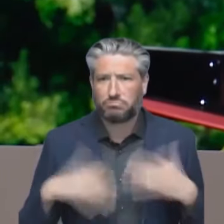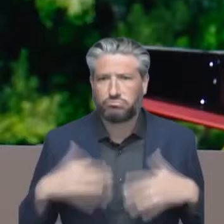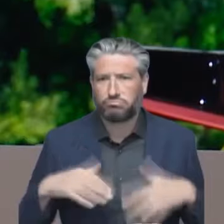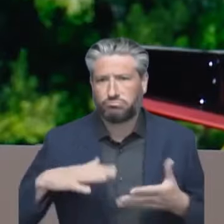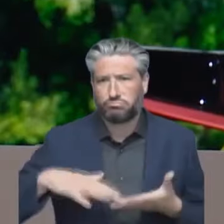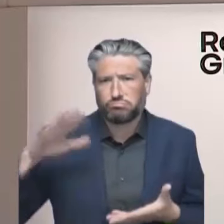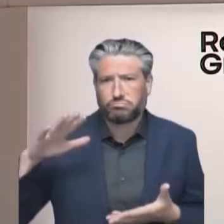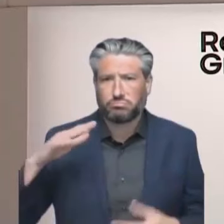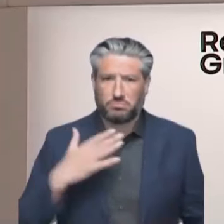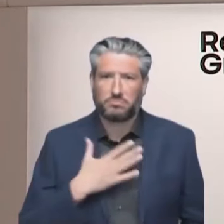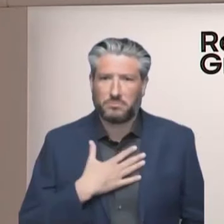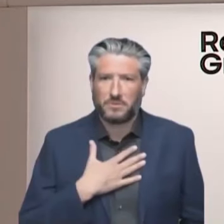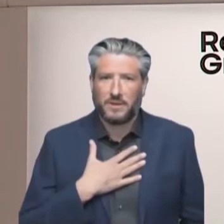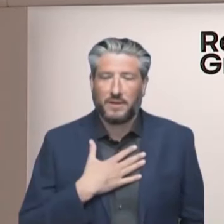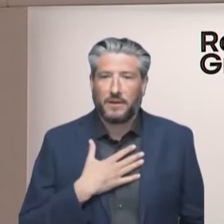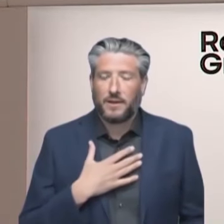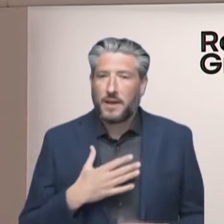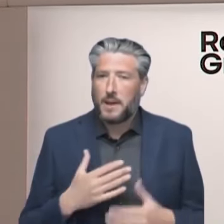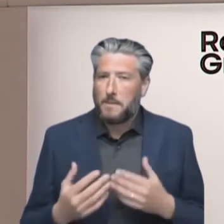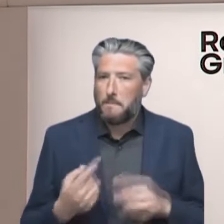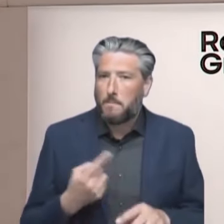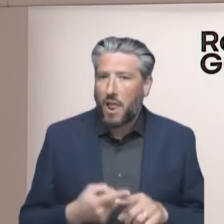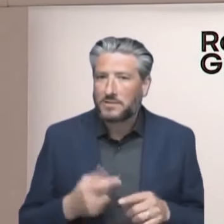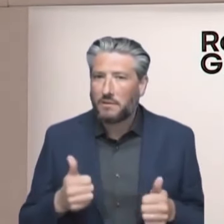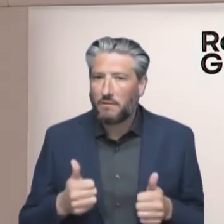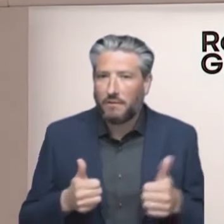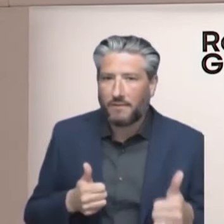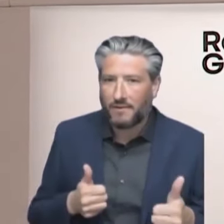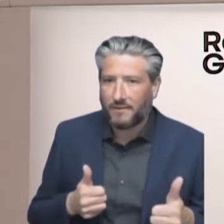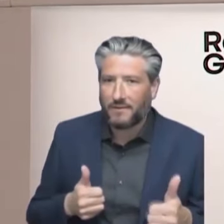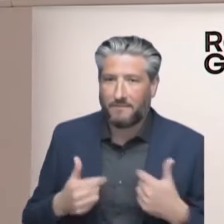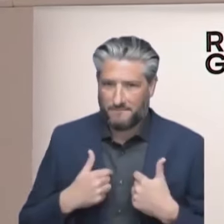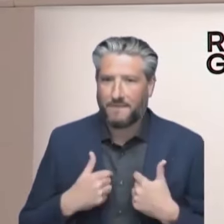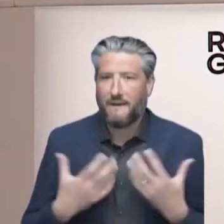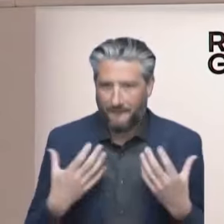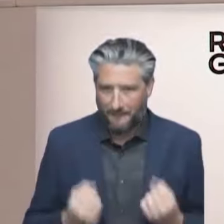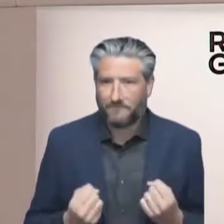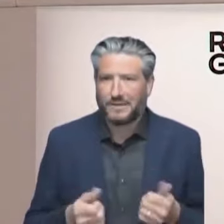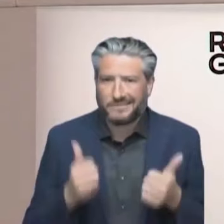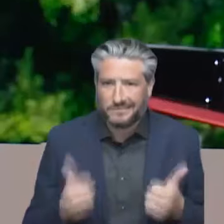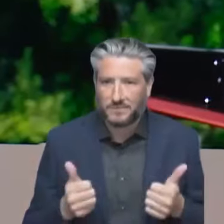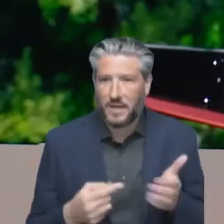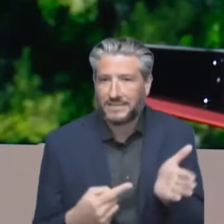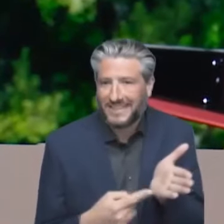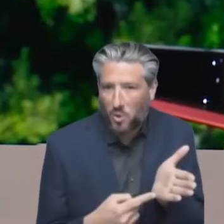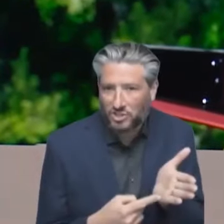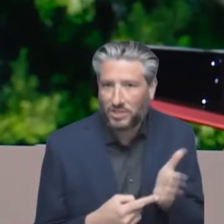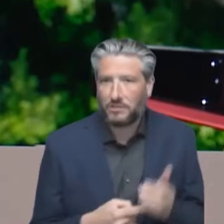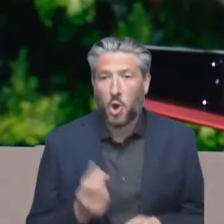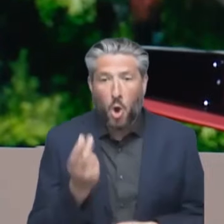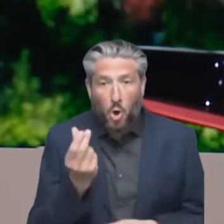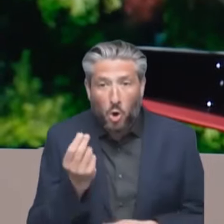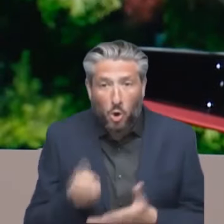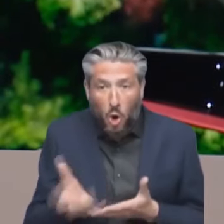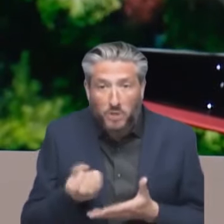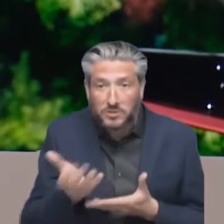we have an advantage, an edge as well, in terms of technology and costs over our competitors. So most probably over the next few